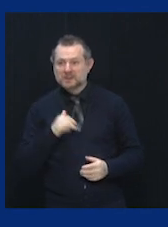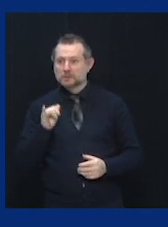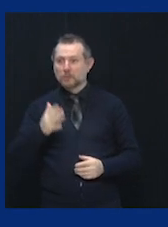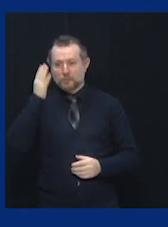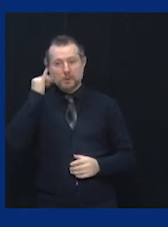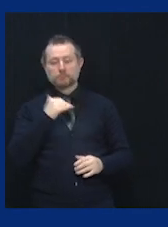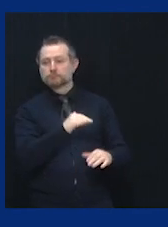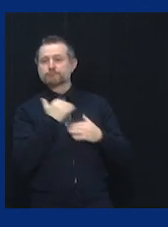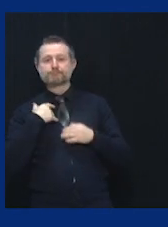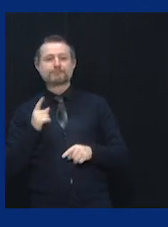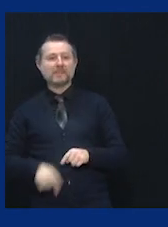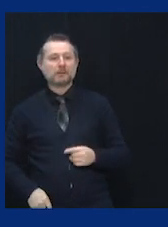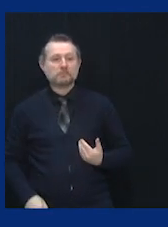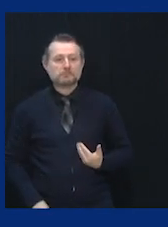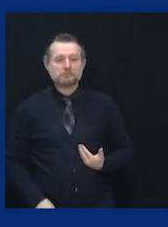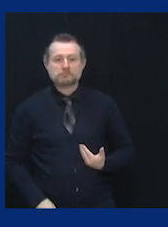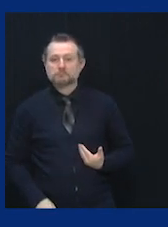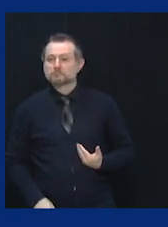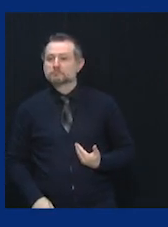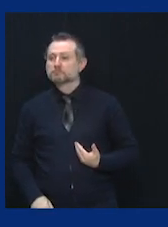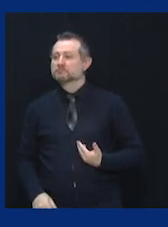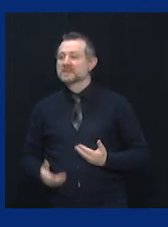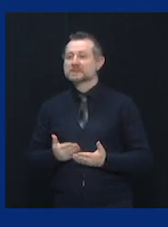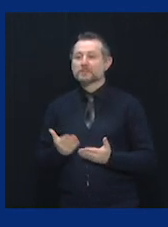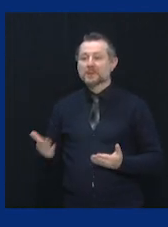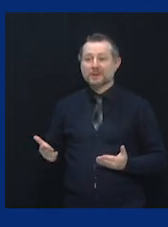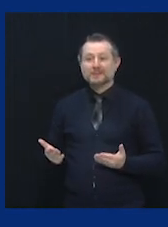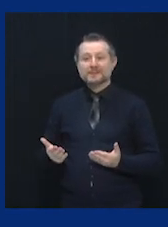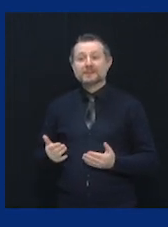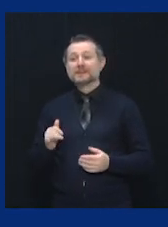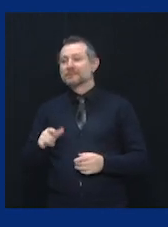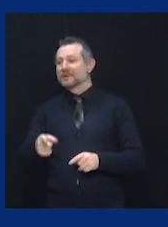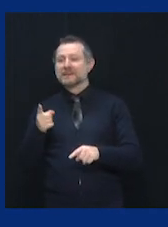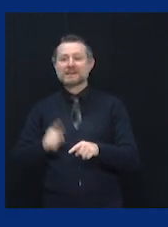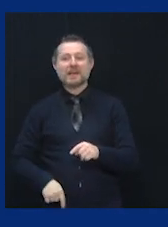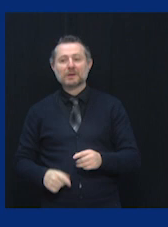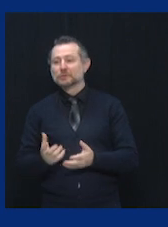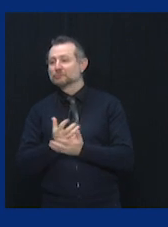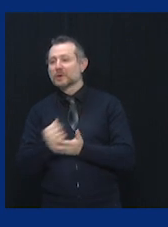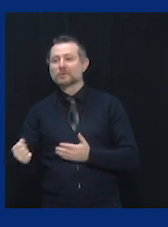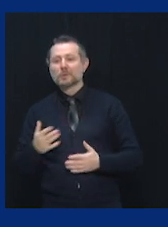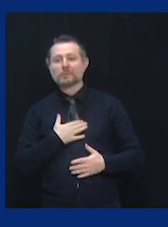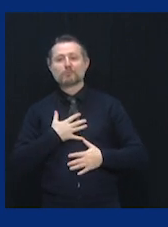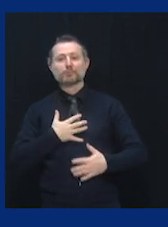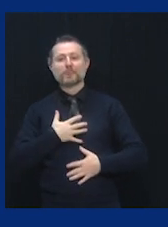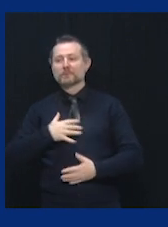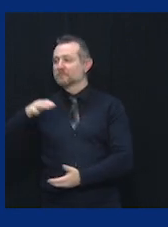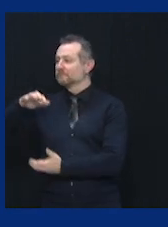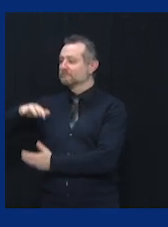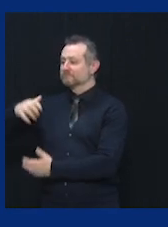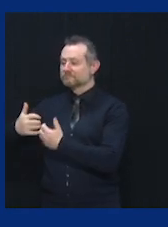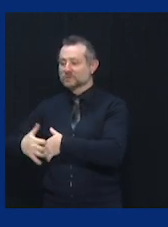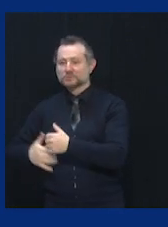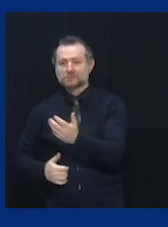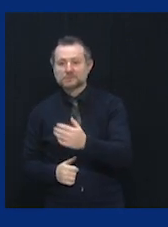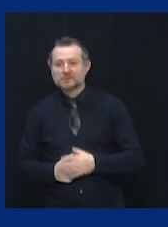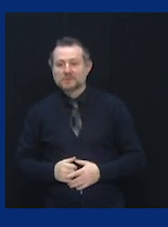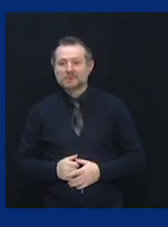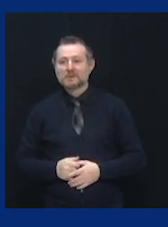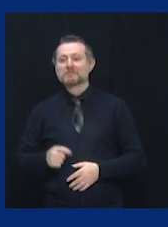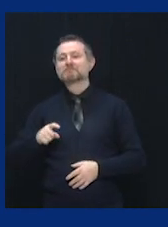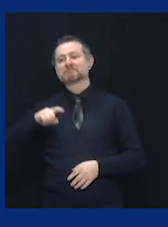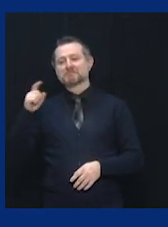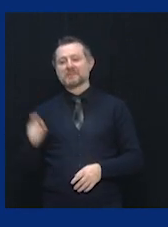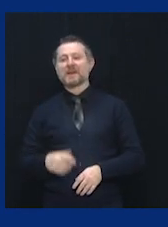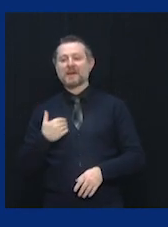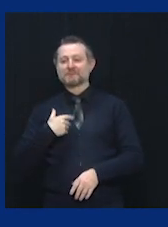big Q-tip. You can't run out of ventilators. You have to have this vaccination capacity set up.